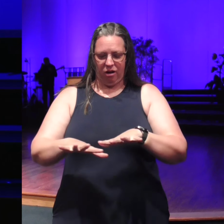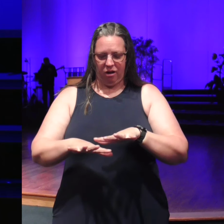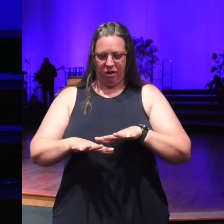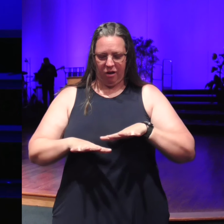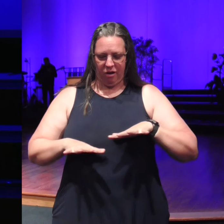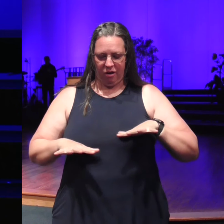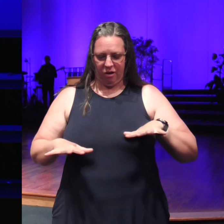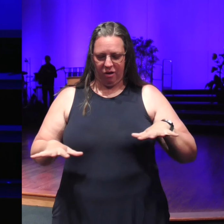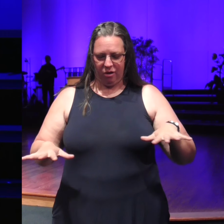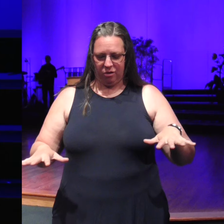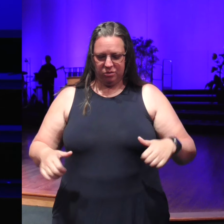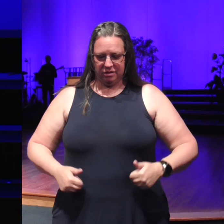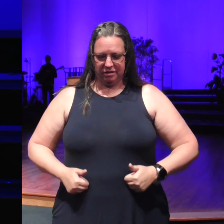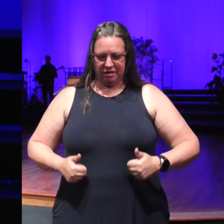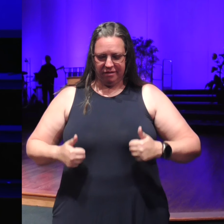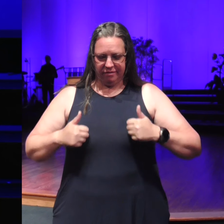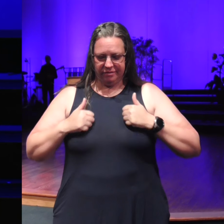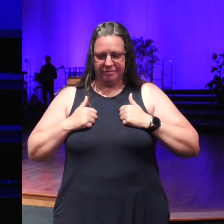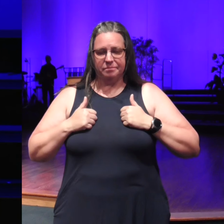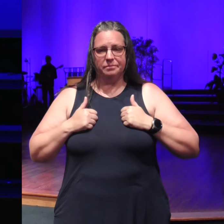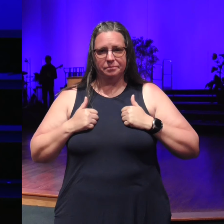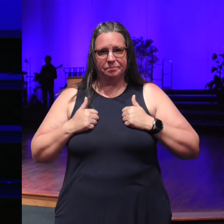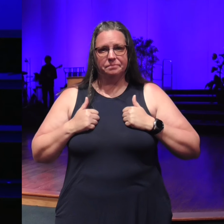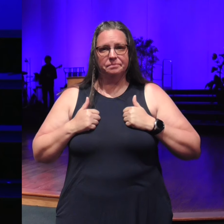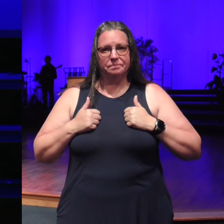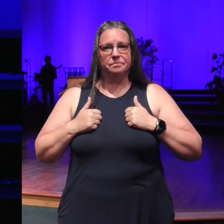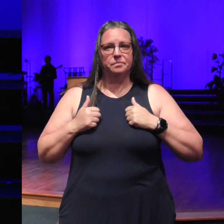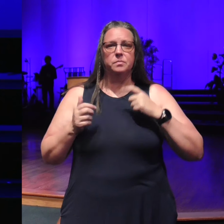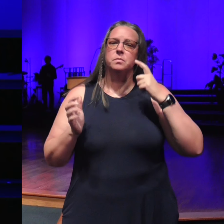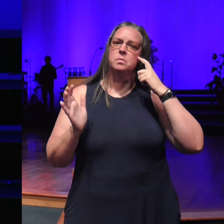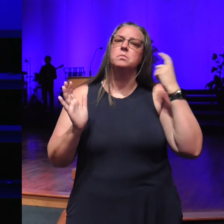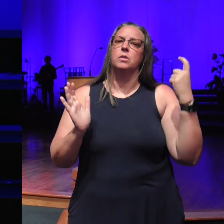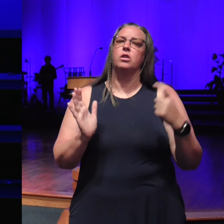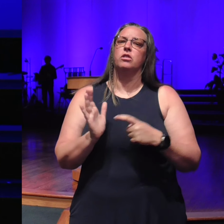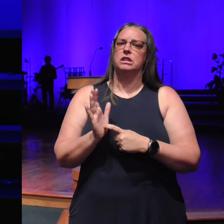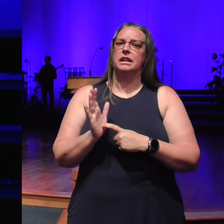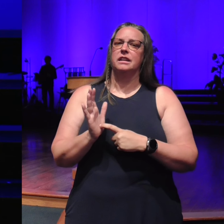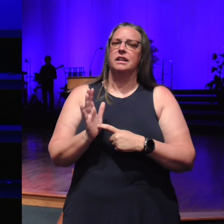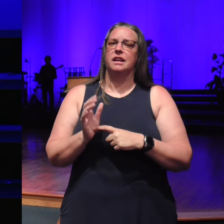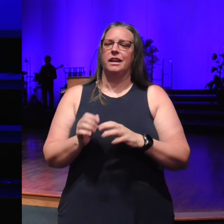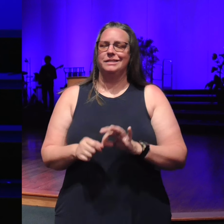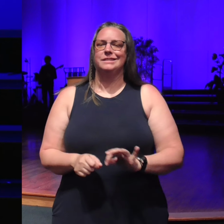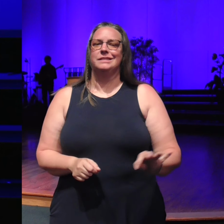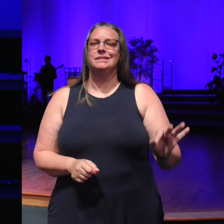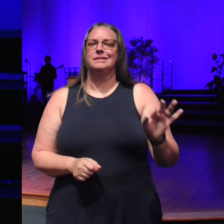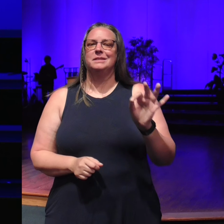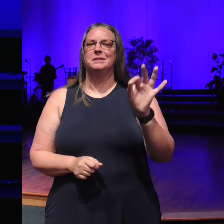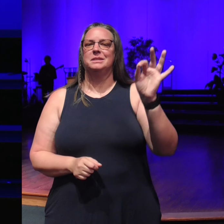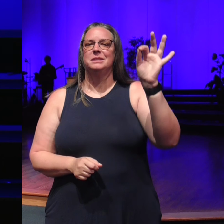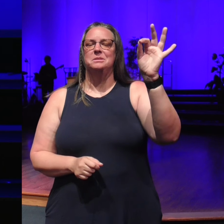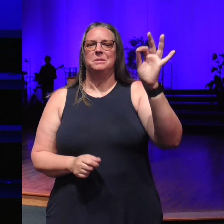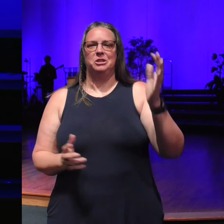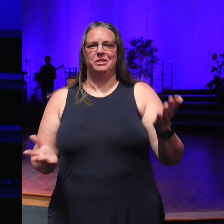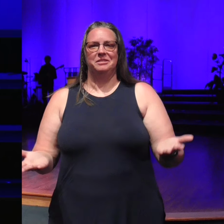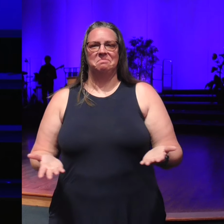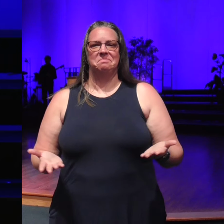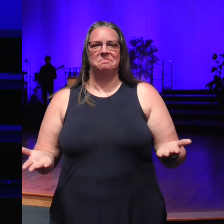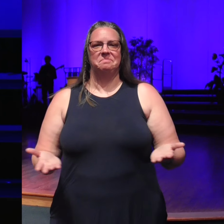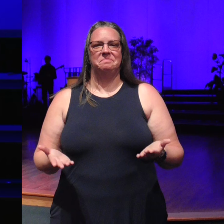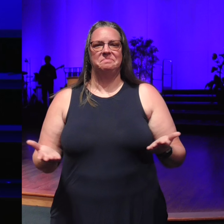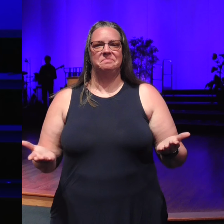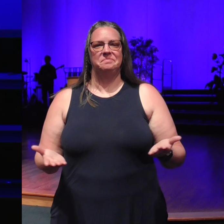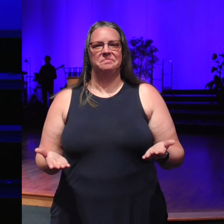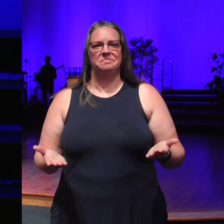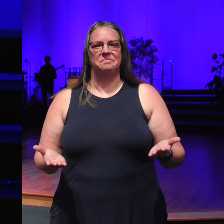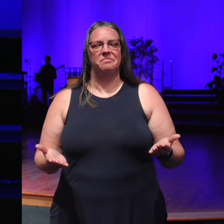For that ground of being we recognize is spirit, the